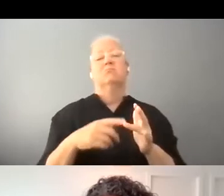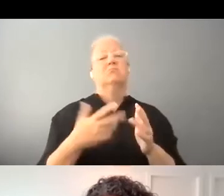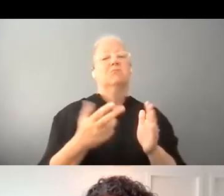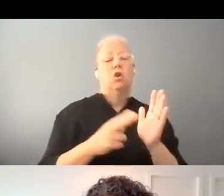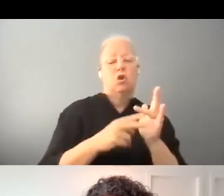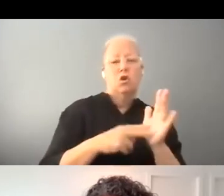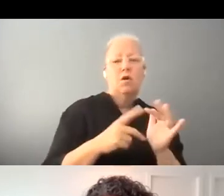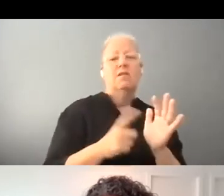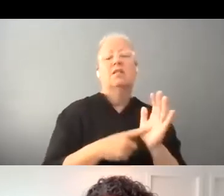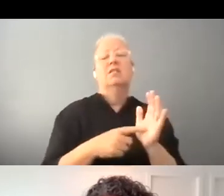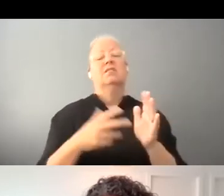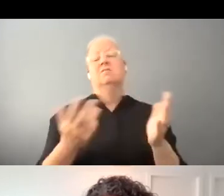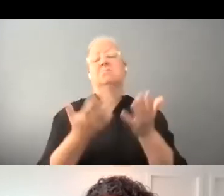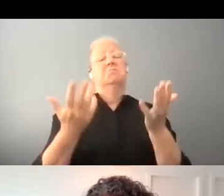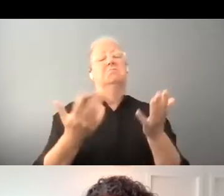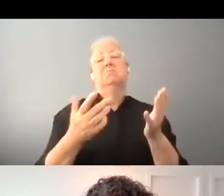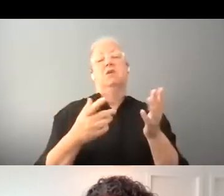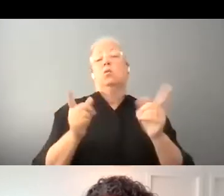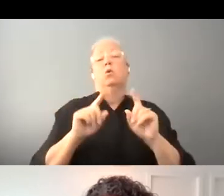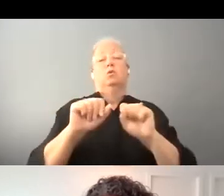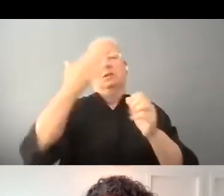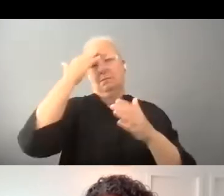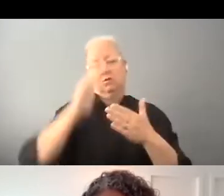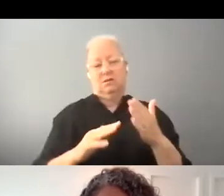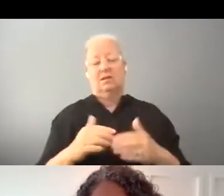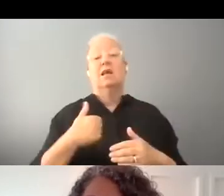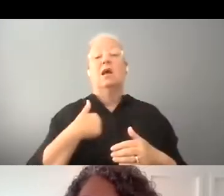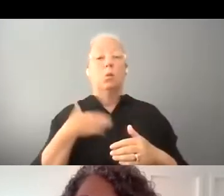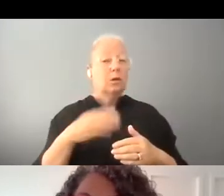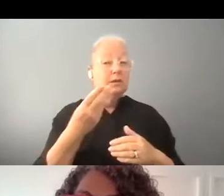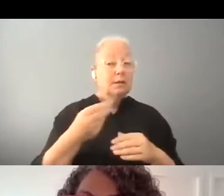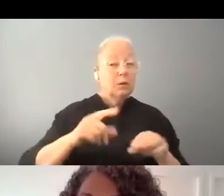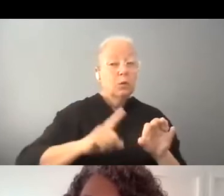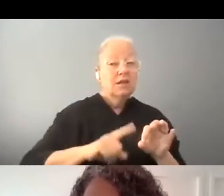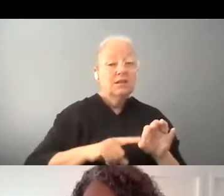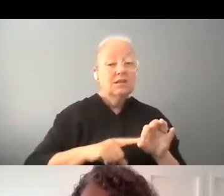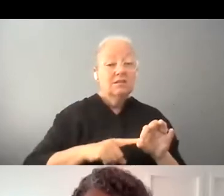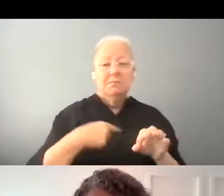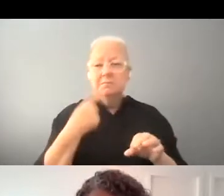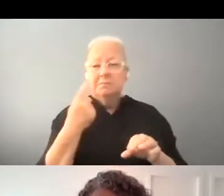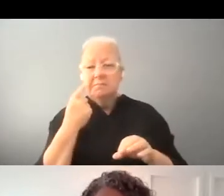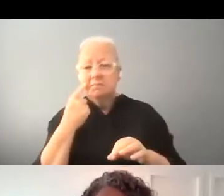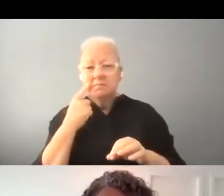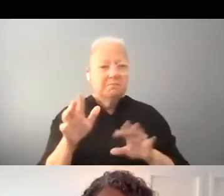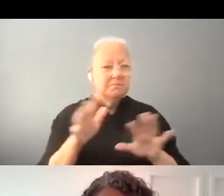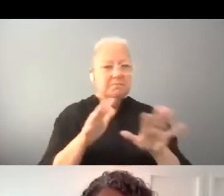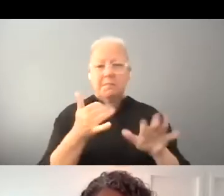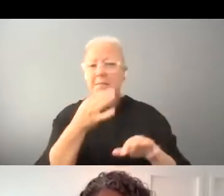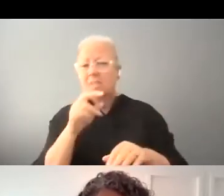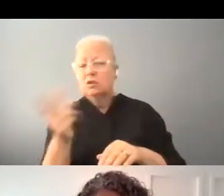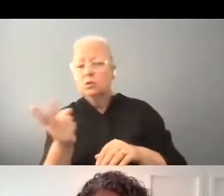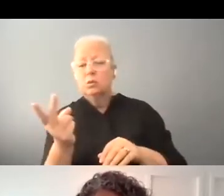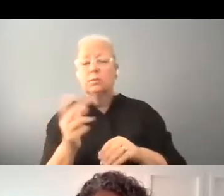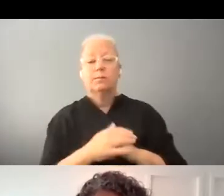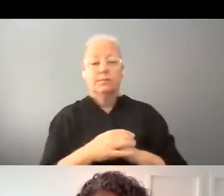experience in as a writer. Let's jump into some questions. I might ask some and answer, or throw to either or both of you.